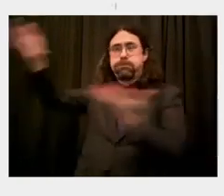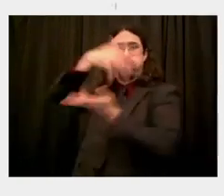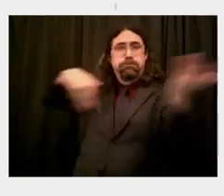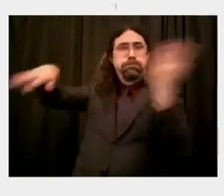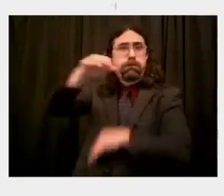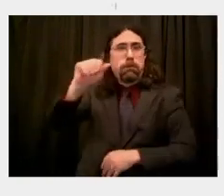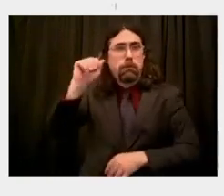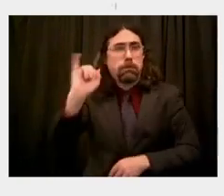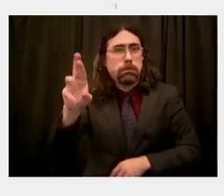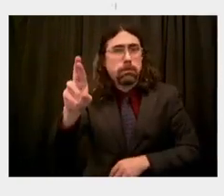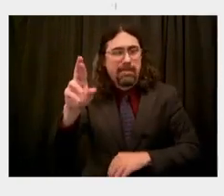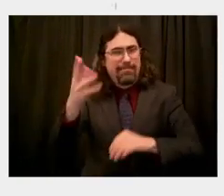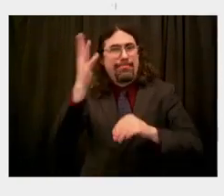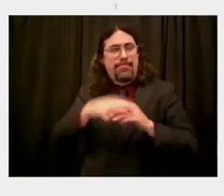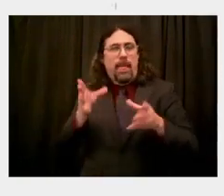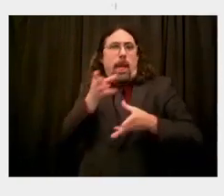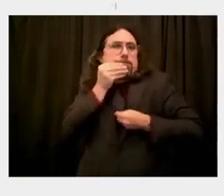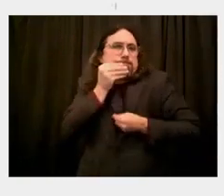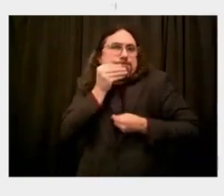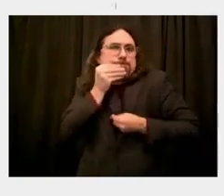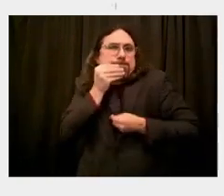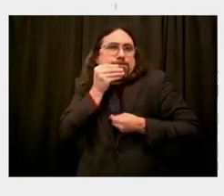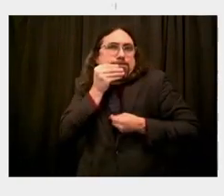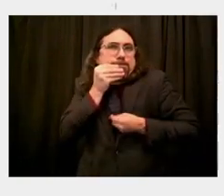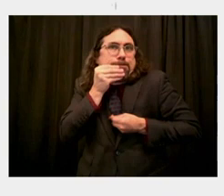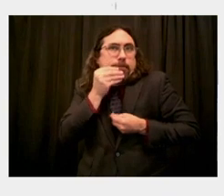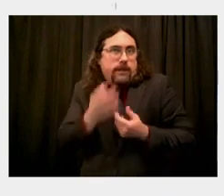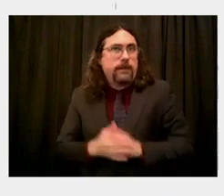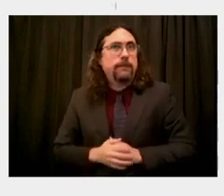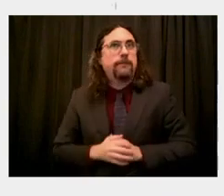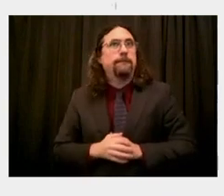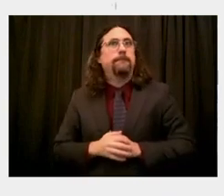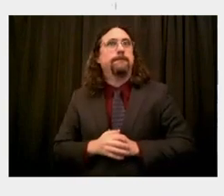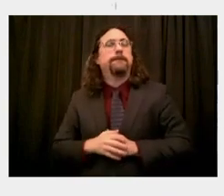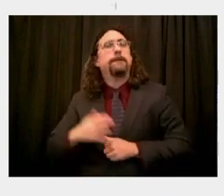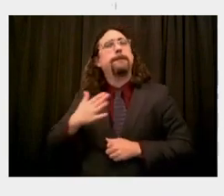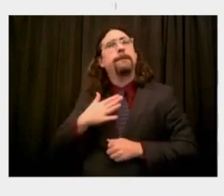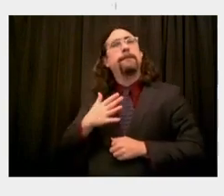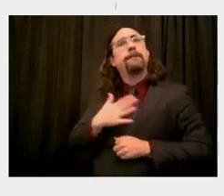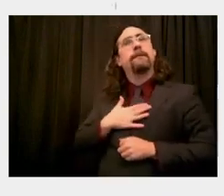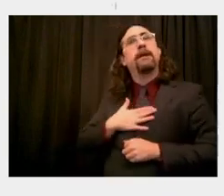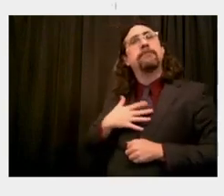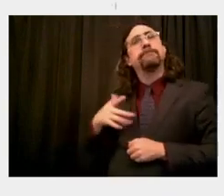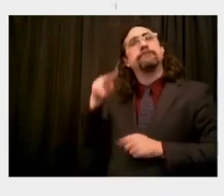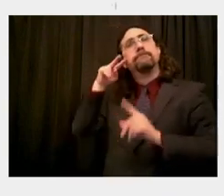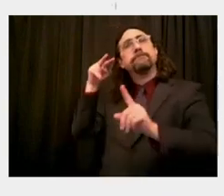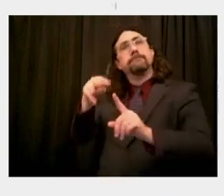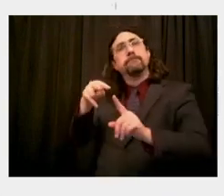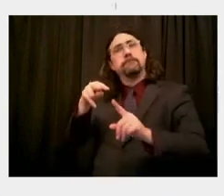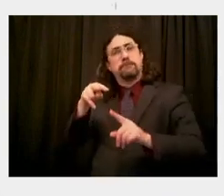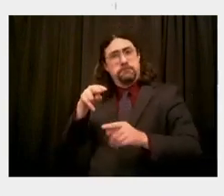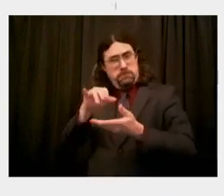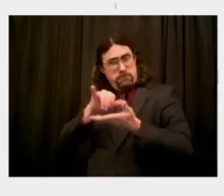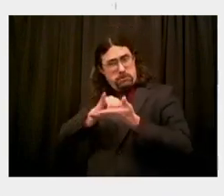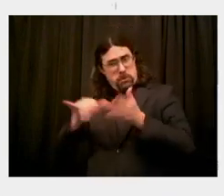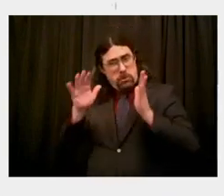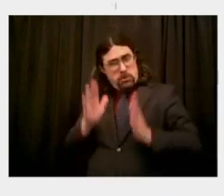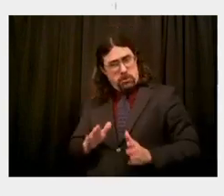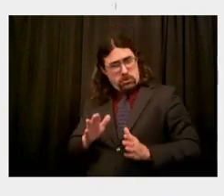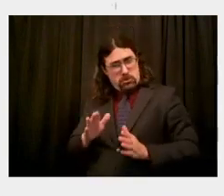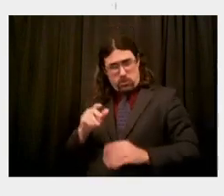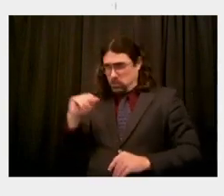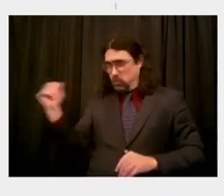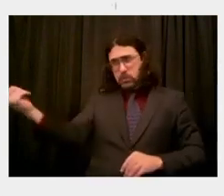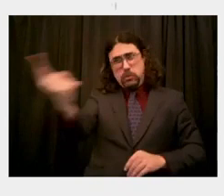to work. I just don't see that. I think that there are alternative ways of getting around, walking, biking, et